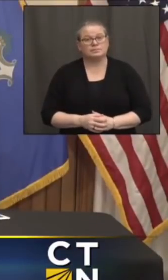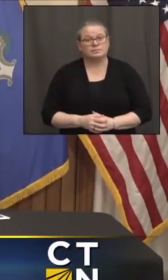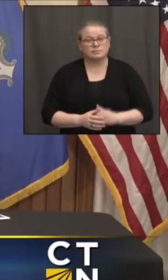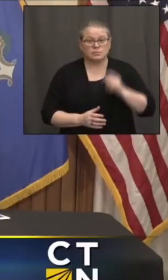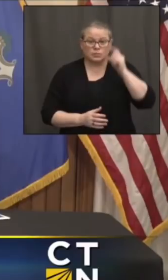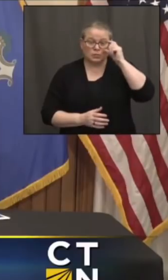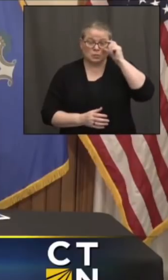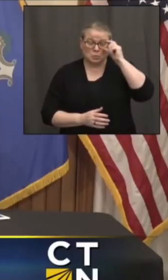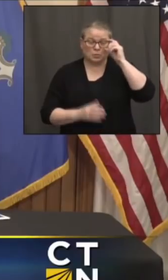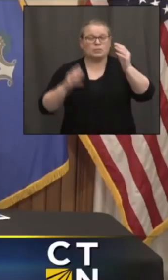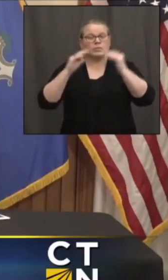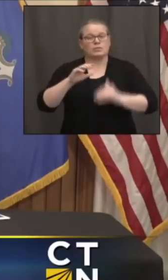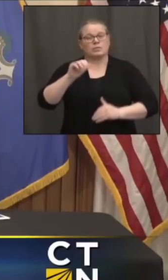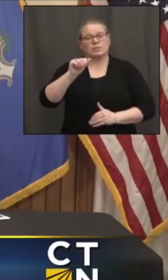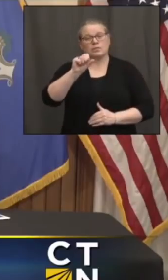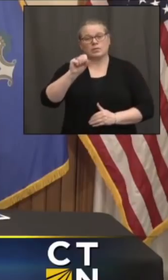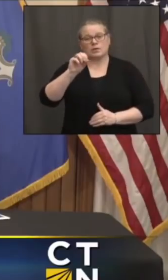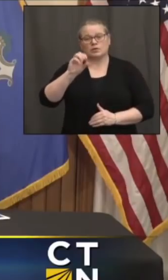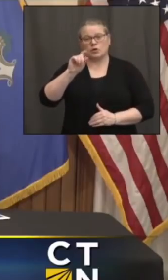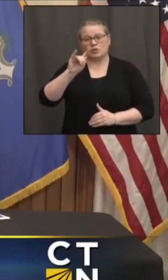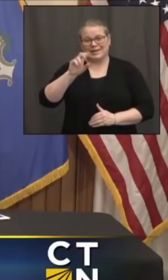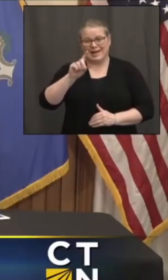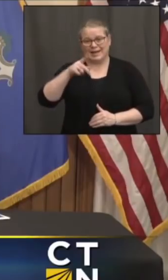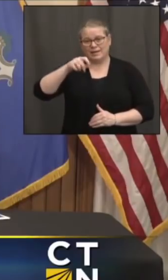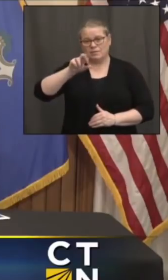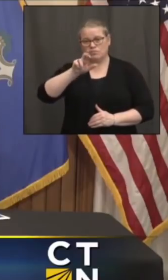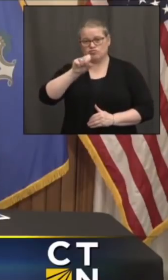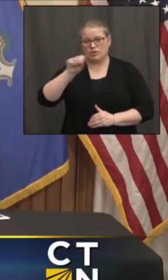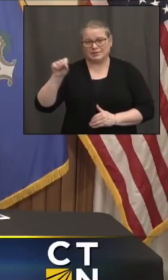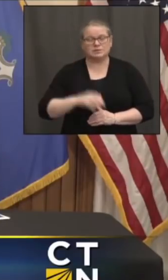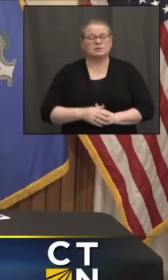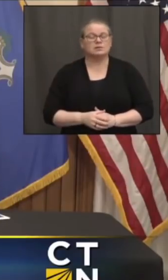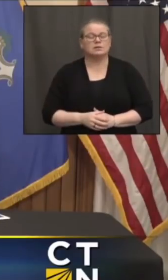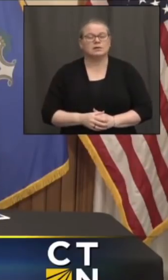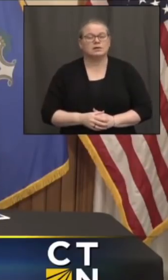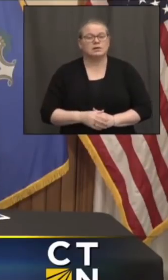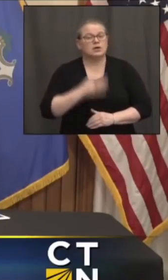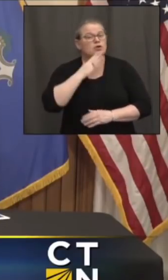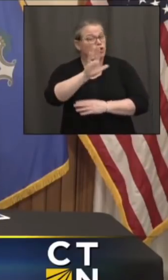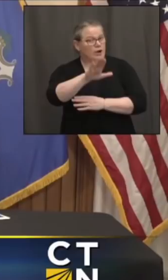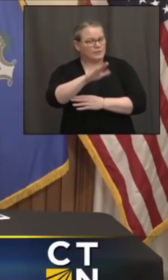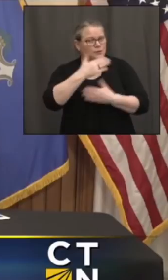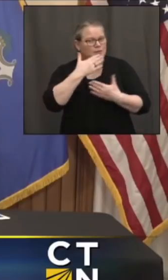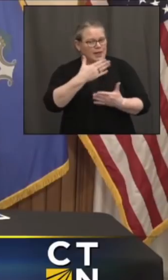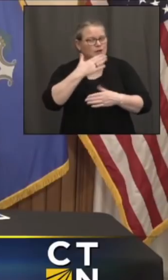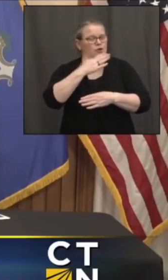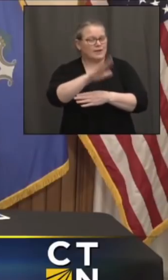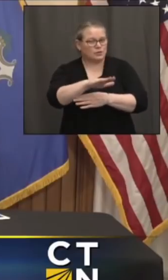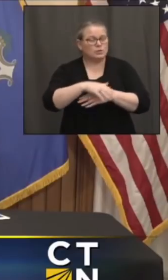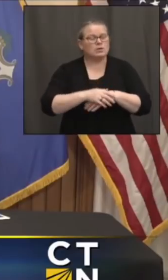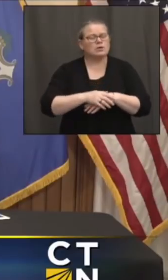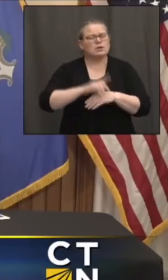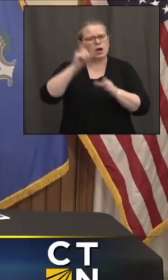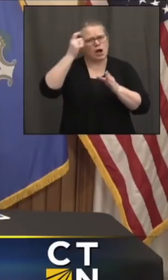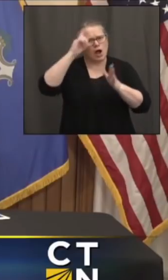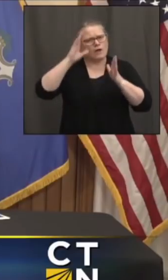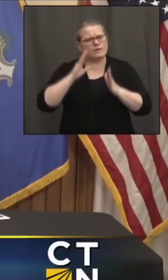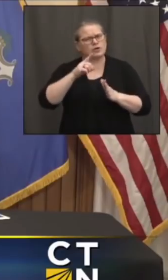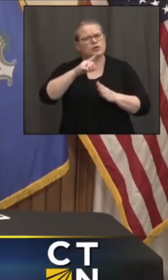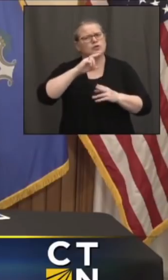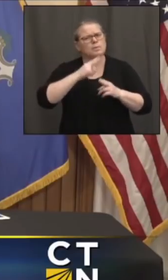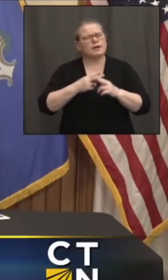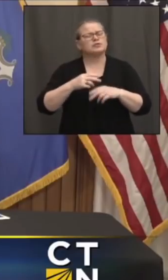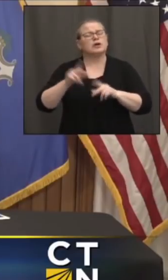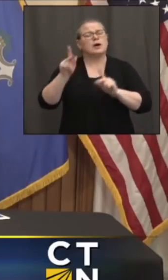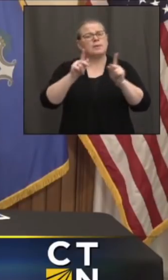The Associated Press. Thanks, Max. Good afternoon, everyone. Governor, you mentioned that doctors would be reaching out to people